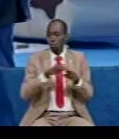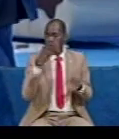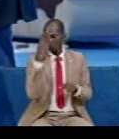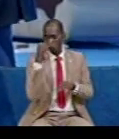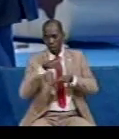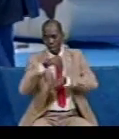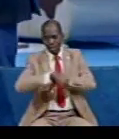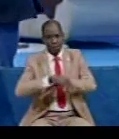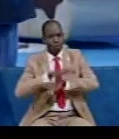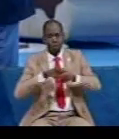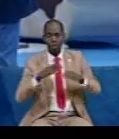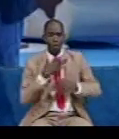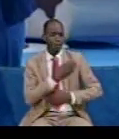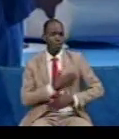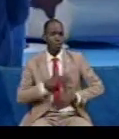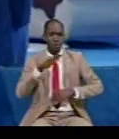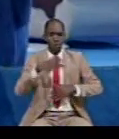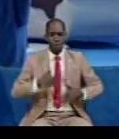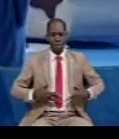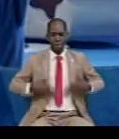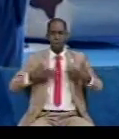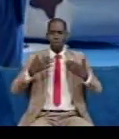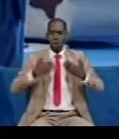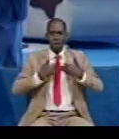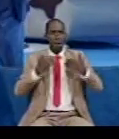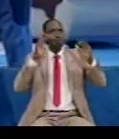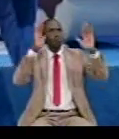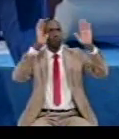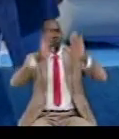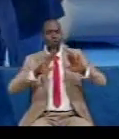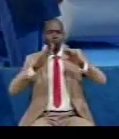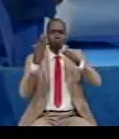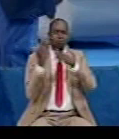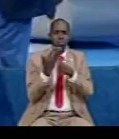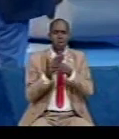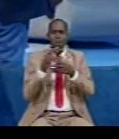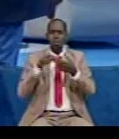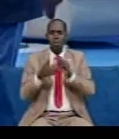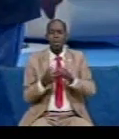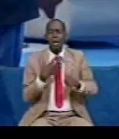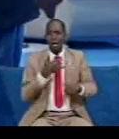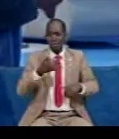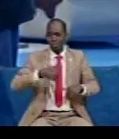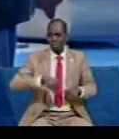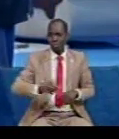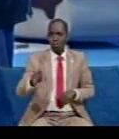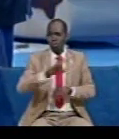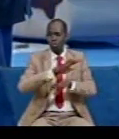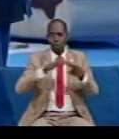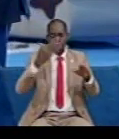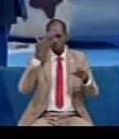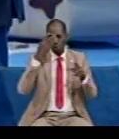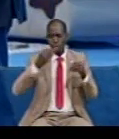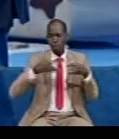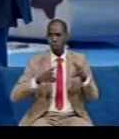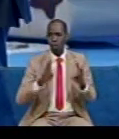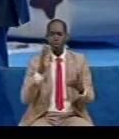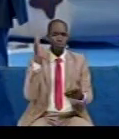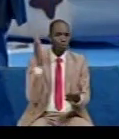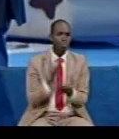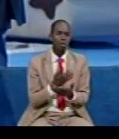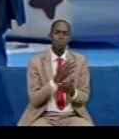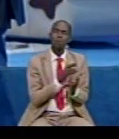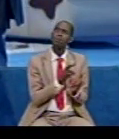don't enjoy your life. You have the trouble, you have the trauma, and yet you don't know the way to stop. He looked up